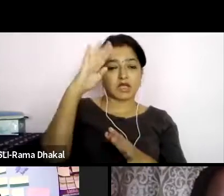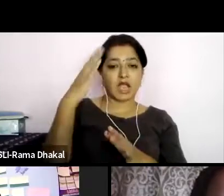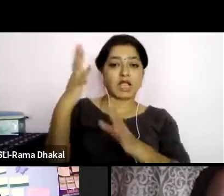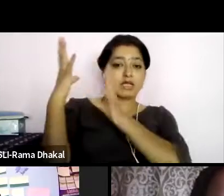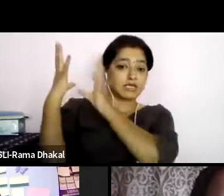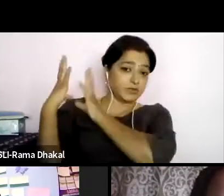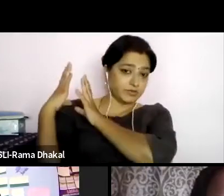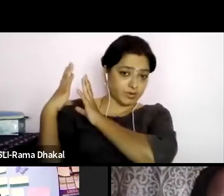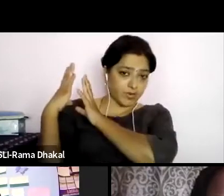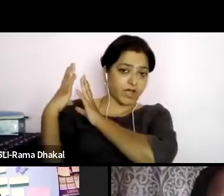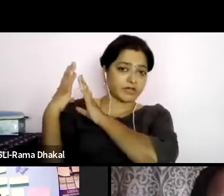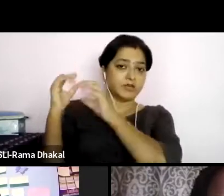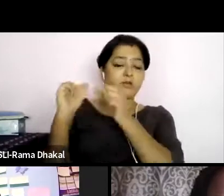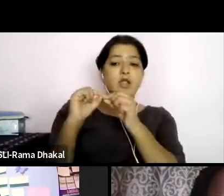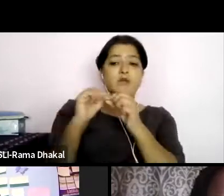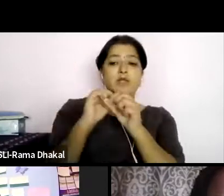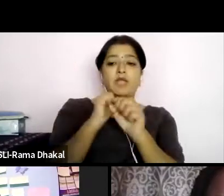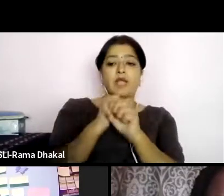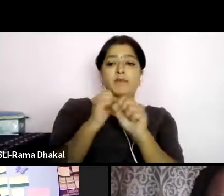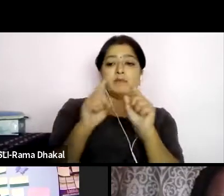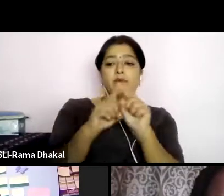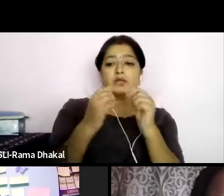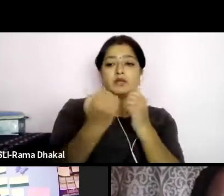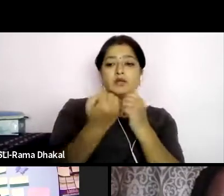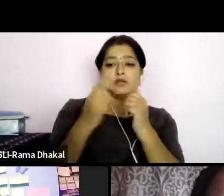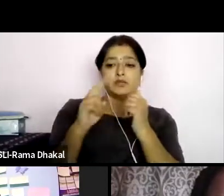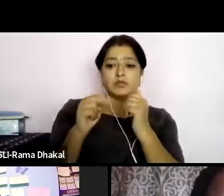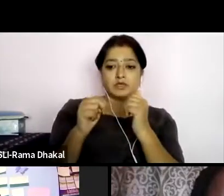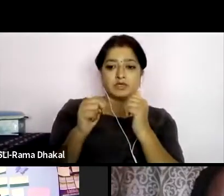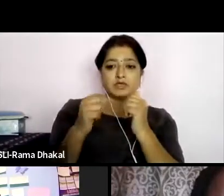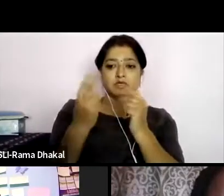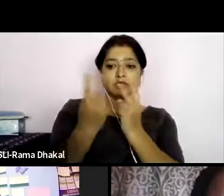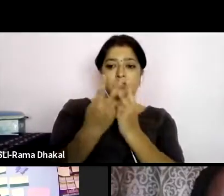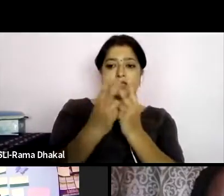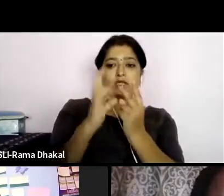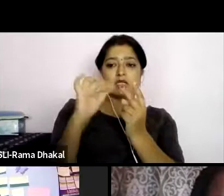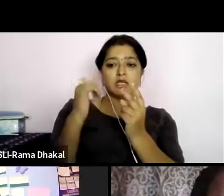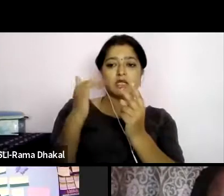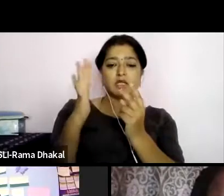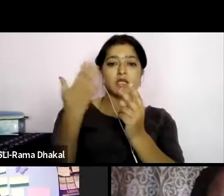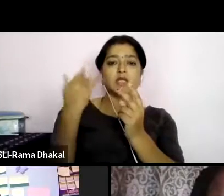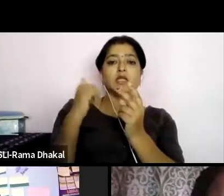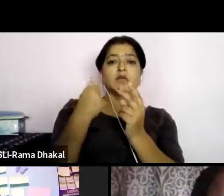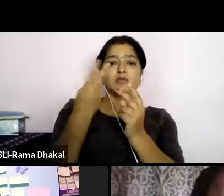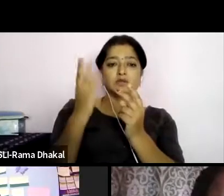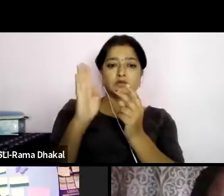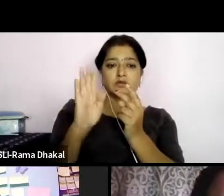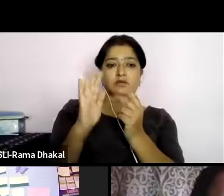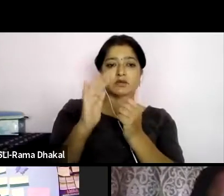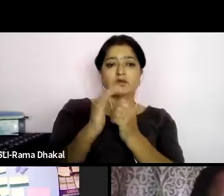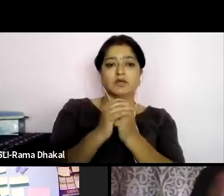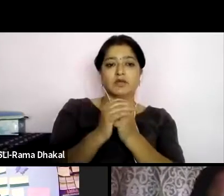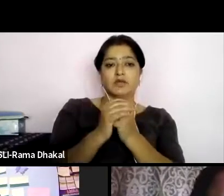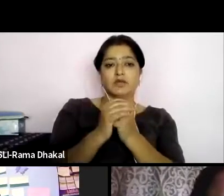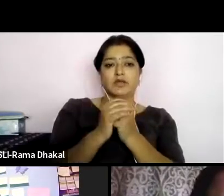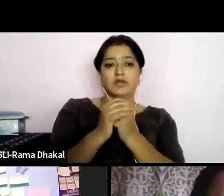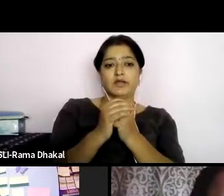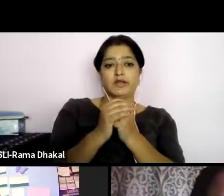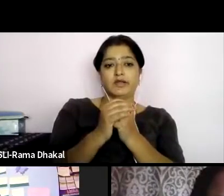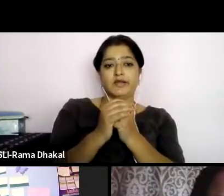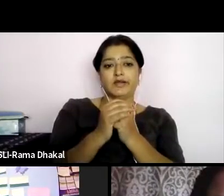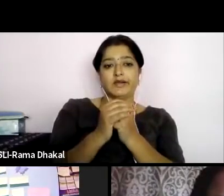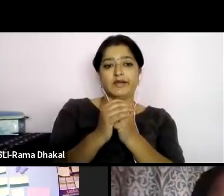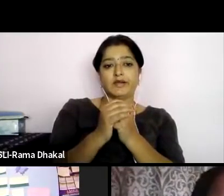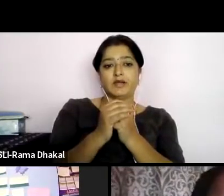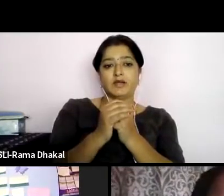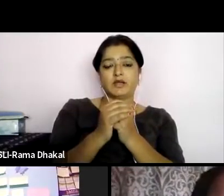tank in a community that is water scarce and you don't create the schedule, which they have done in Barbados and a few other countries, then you're just having a